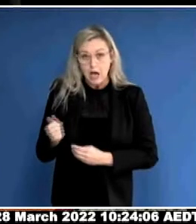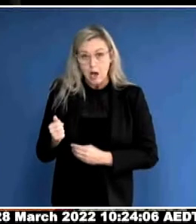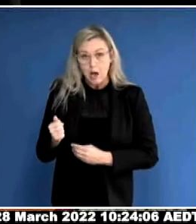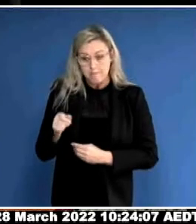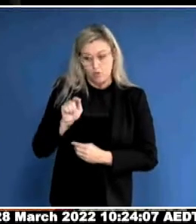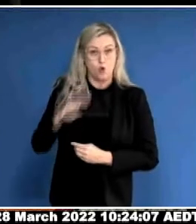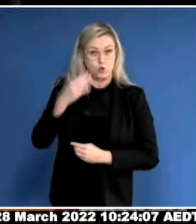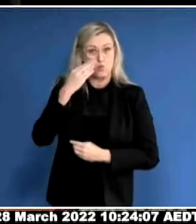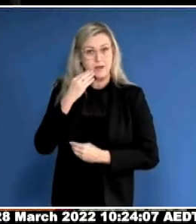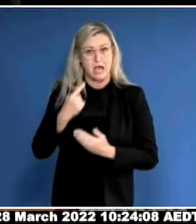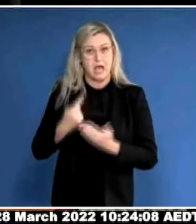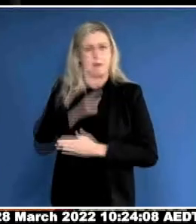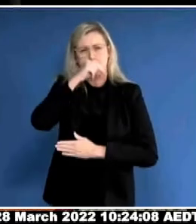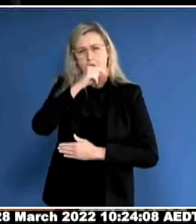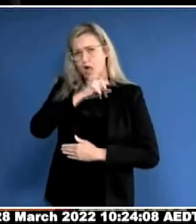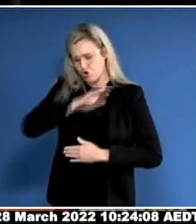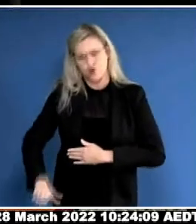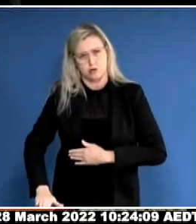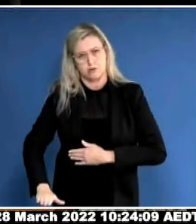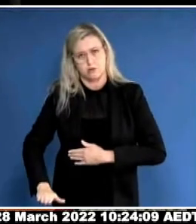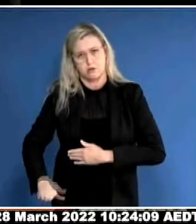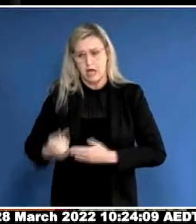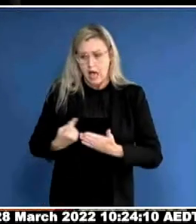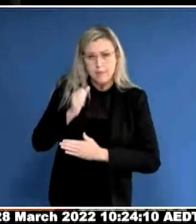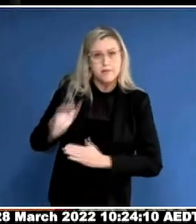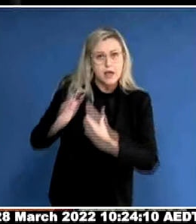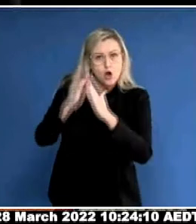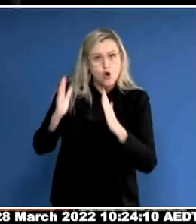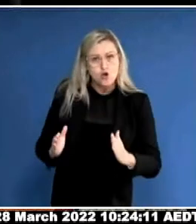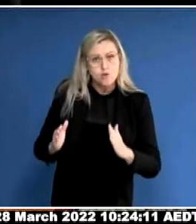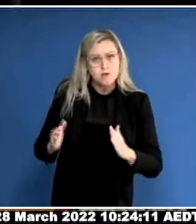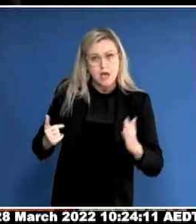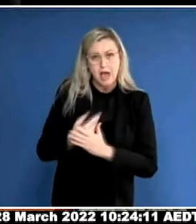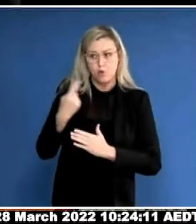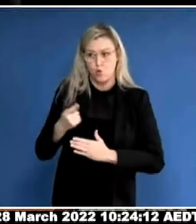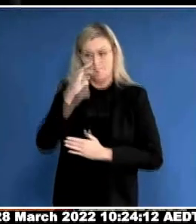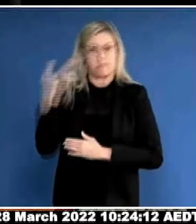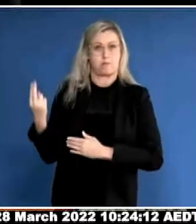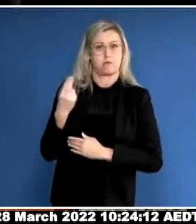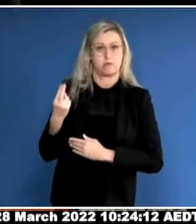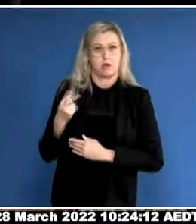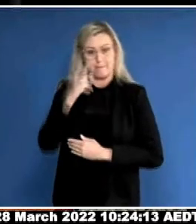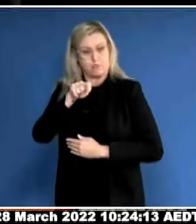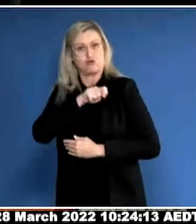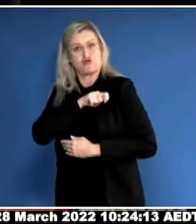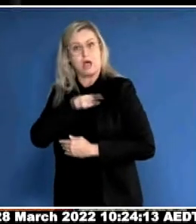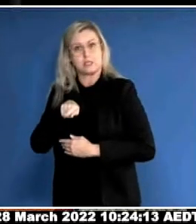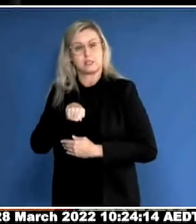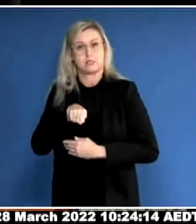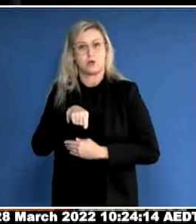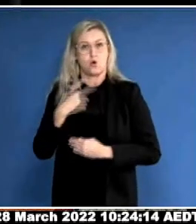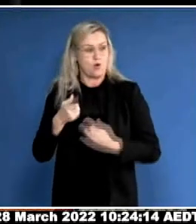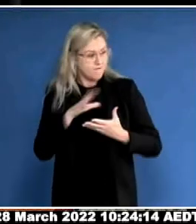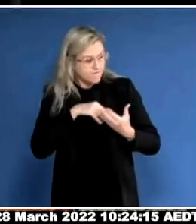occurred in their homes, in their intimate relationships, in their families, by people who support them, and